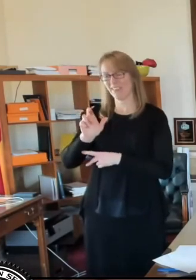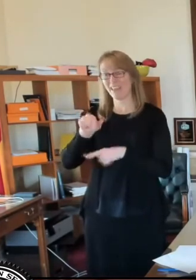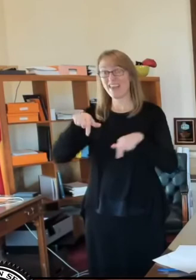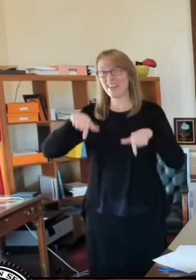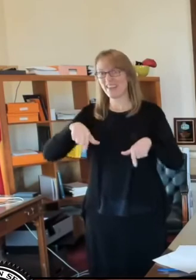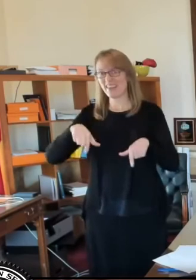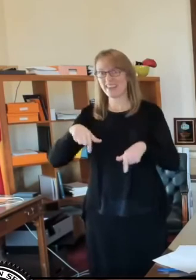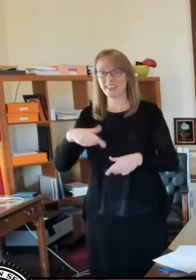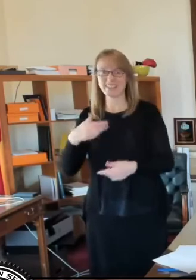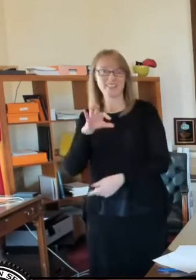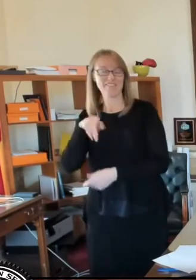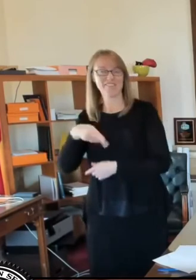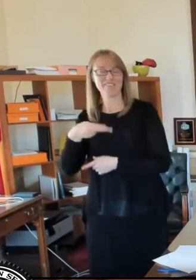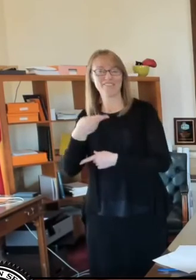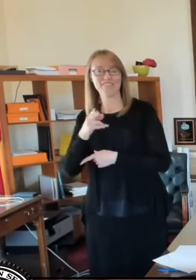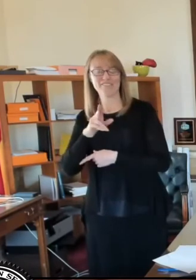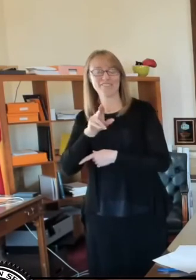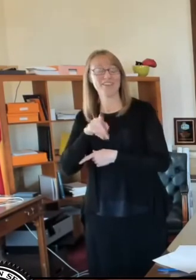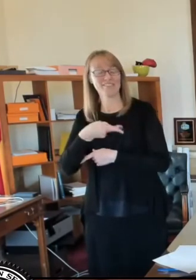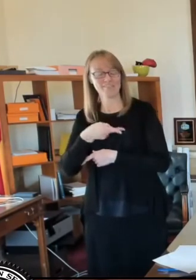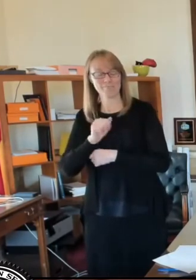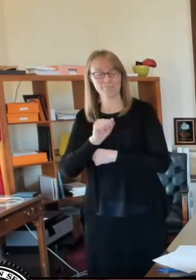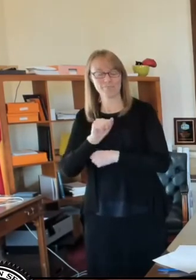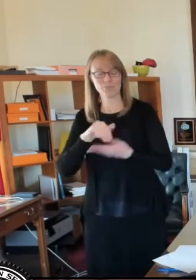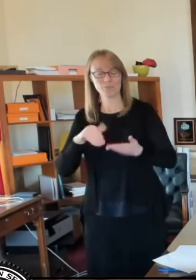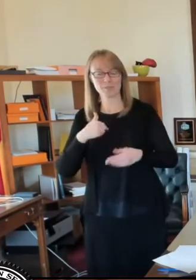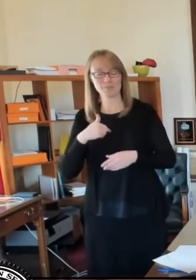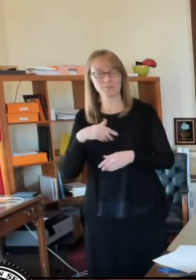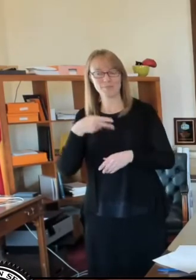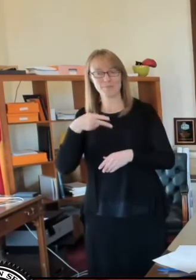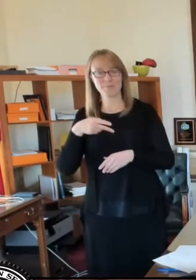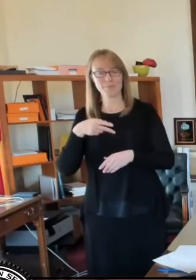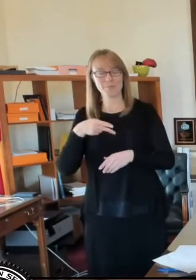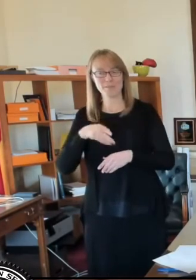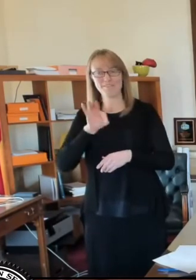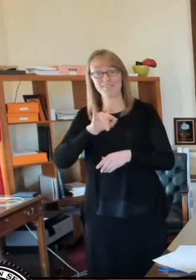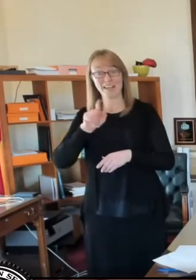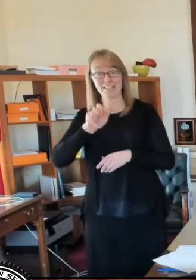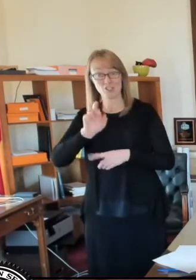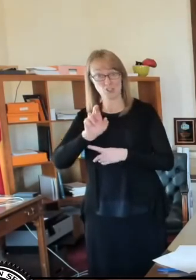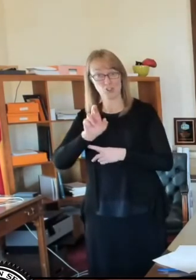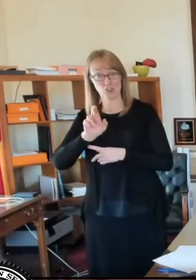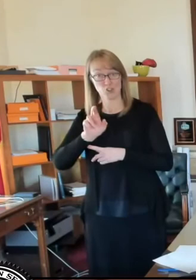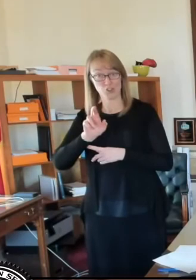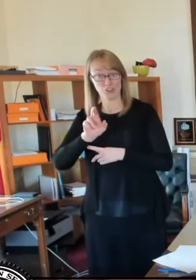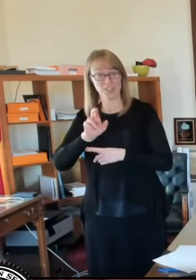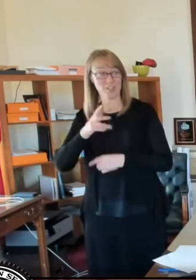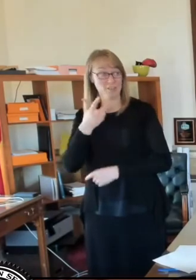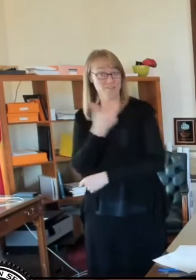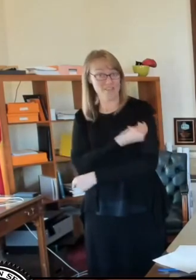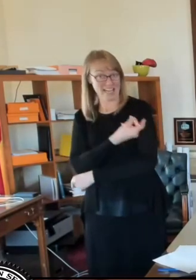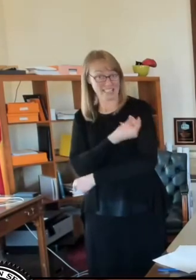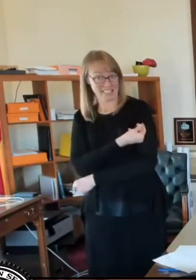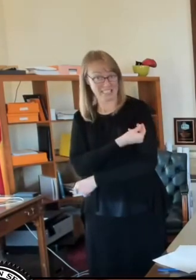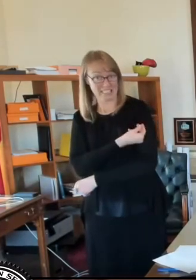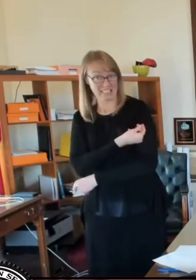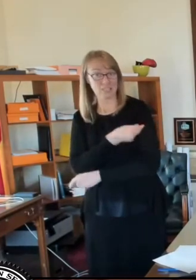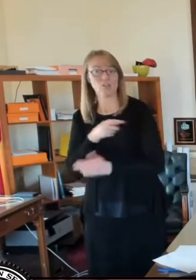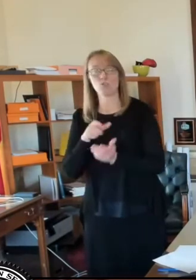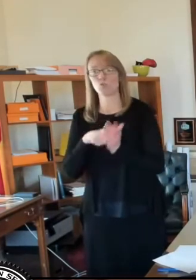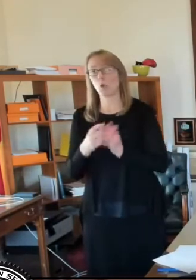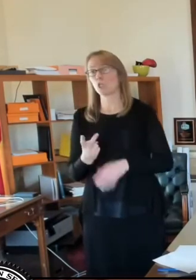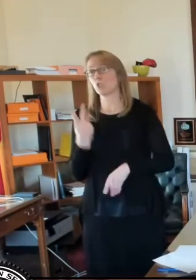get the second part within 3 weeks, or in 3 weeks. So that all that information will